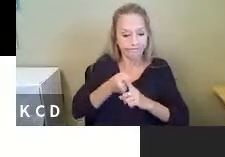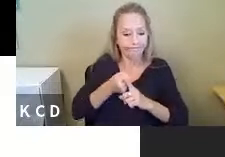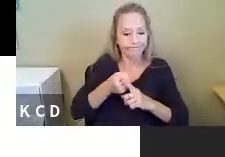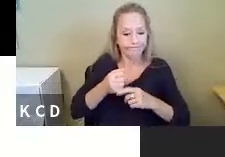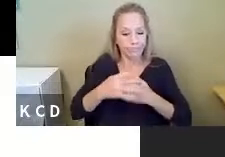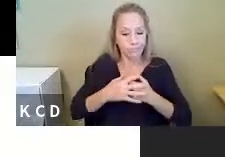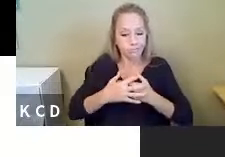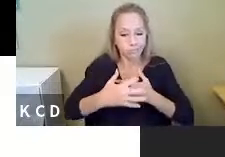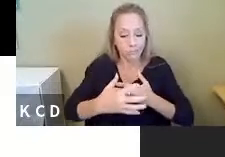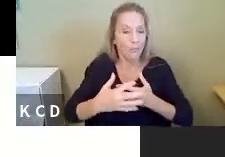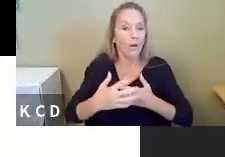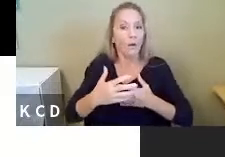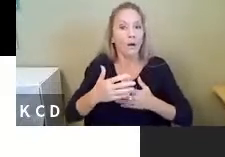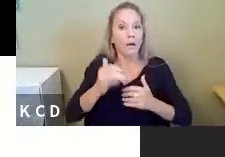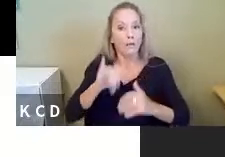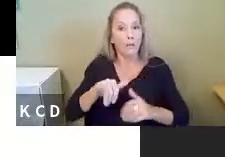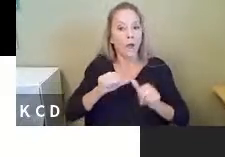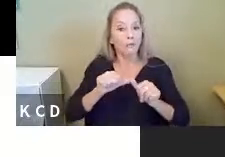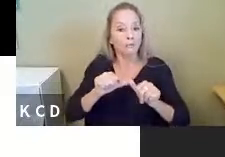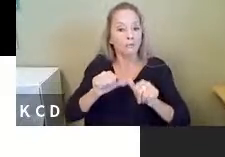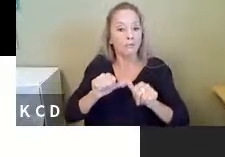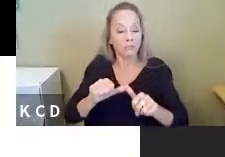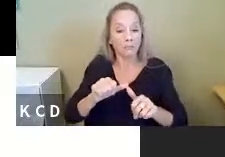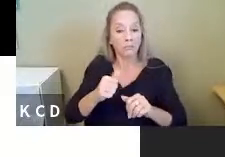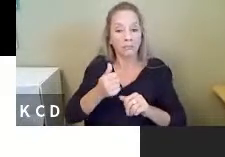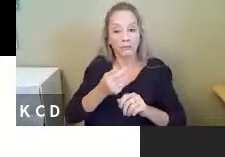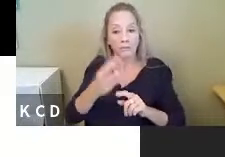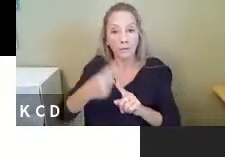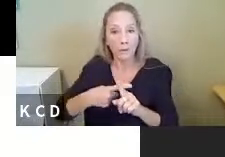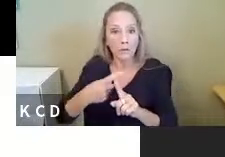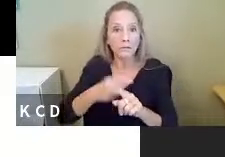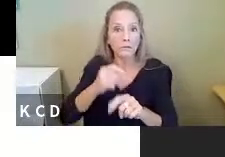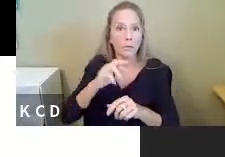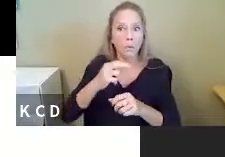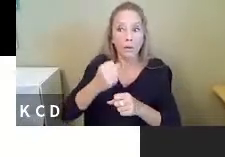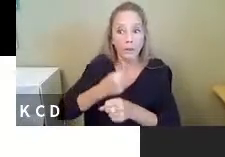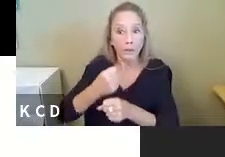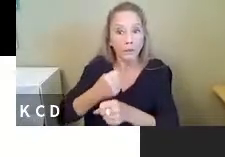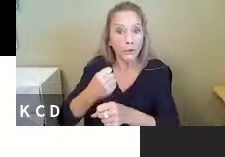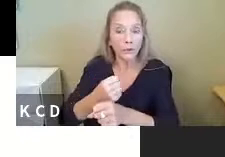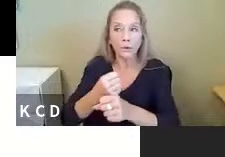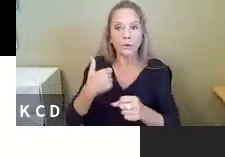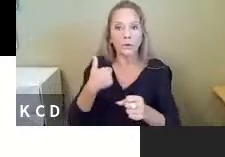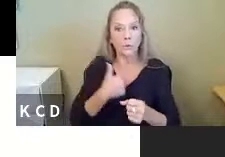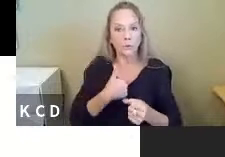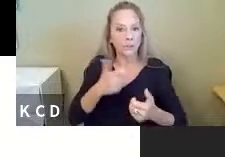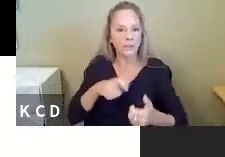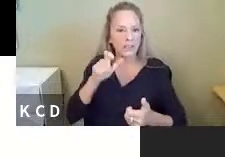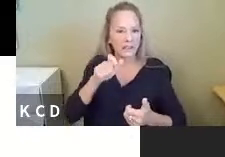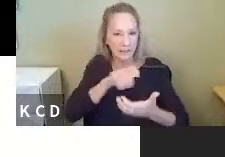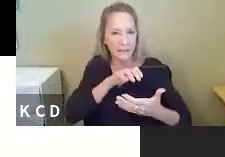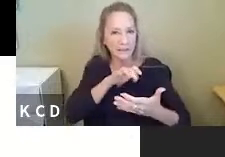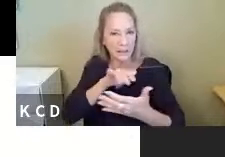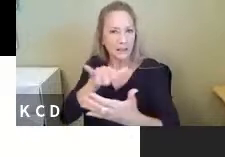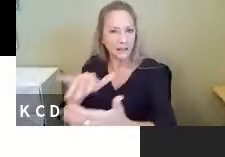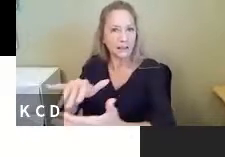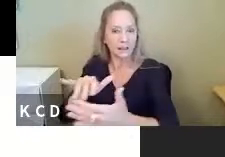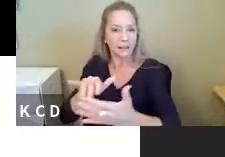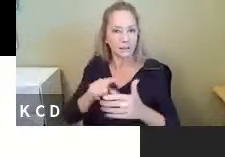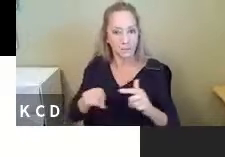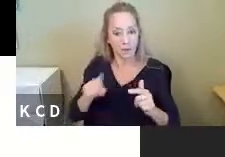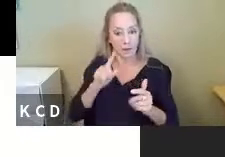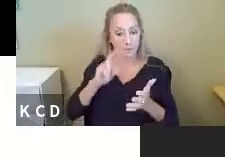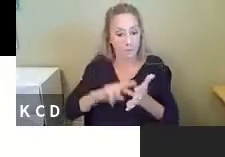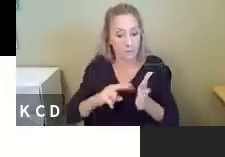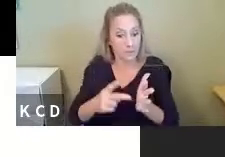other viral cause of myocarditis. So we're going to understand it better than any other viral cause. But as to its implications, we